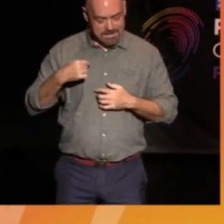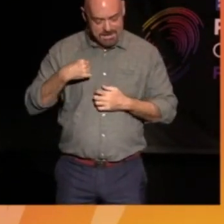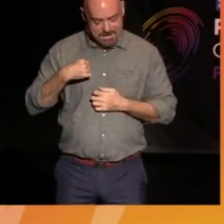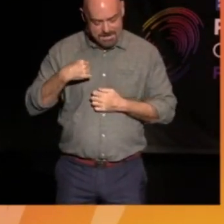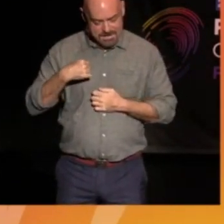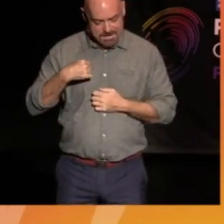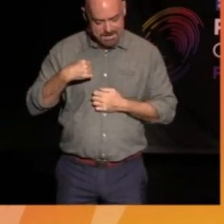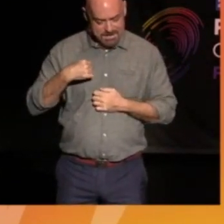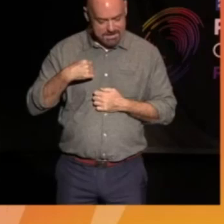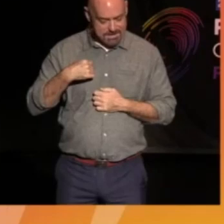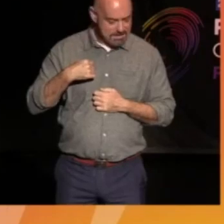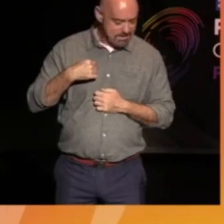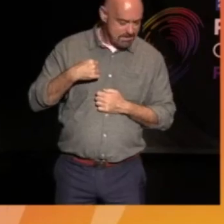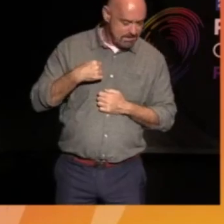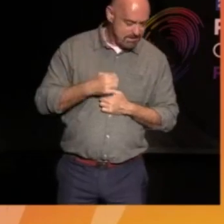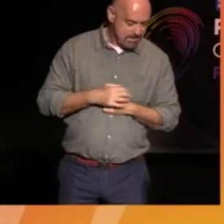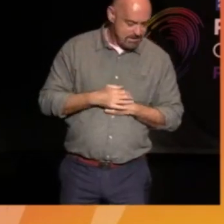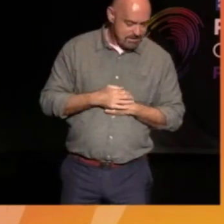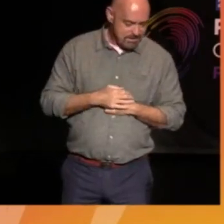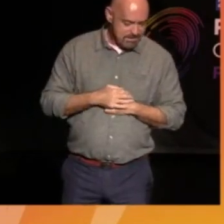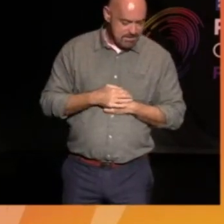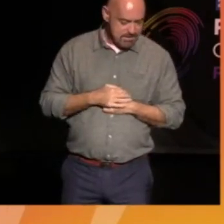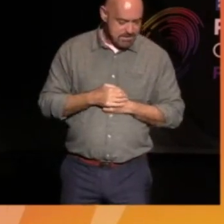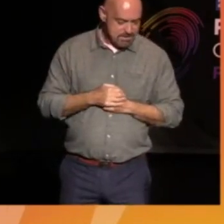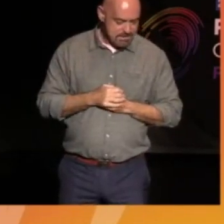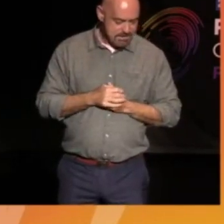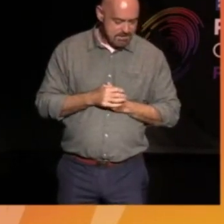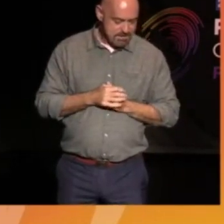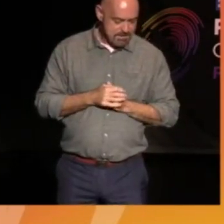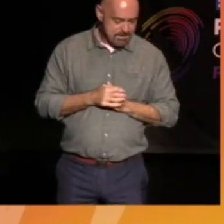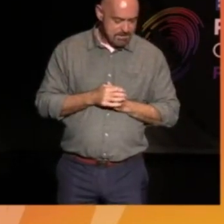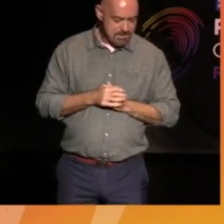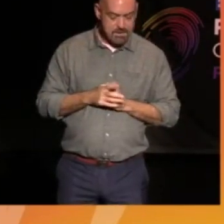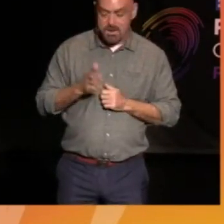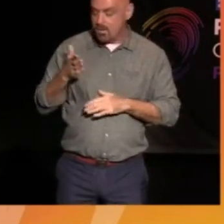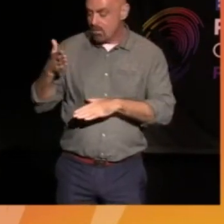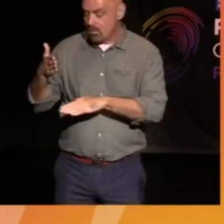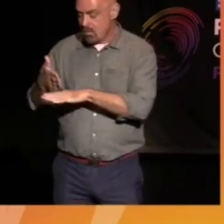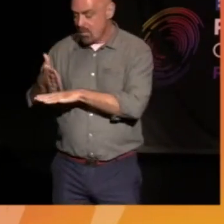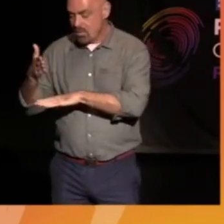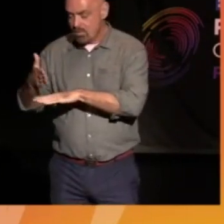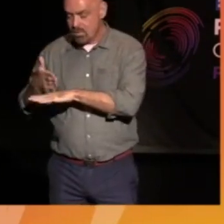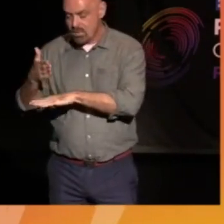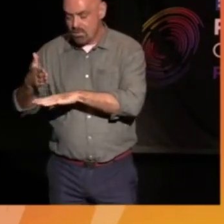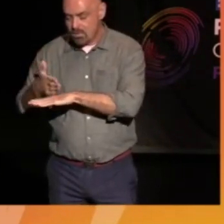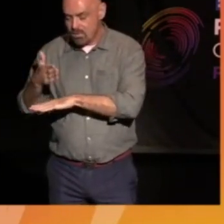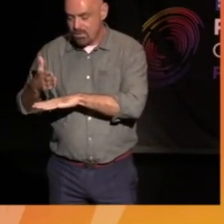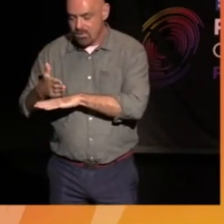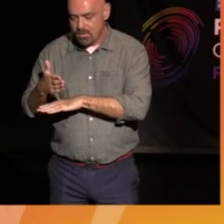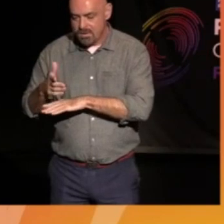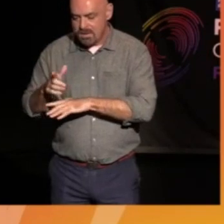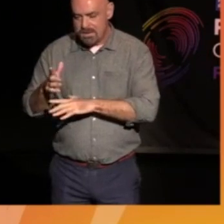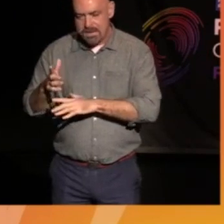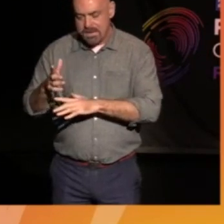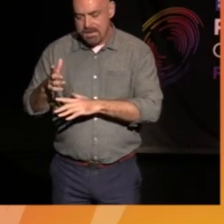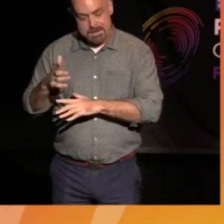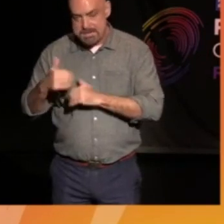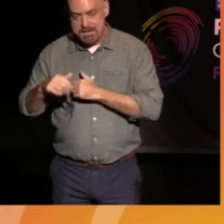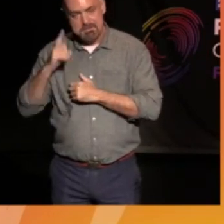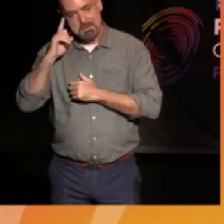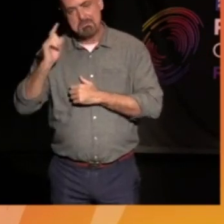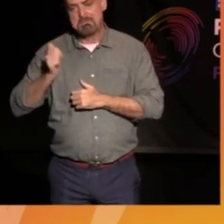I never thought when I was working, I never thought that there will be a big change in my life